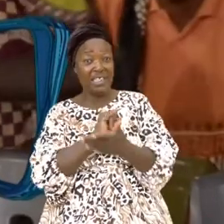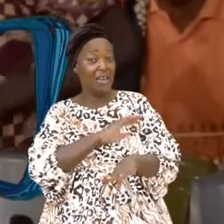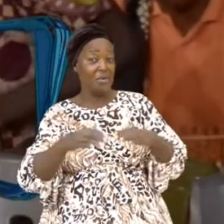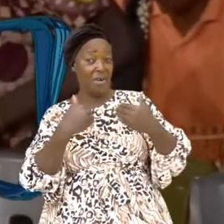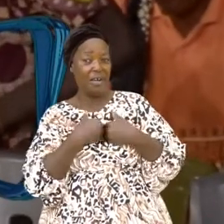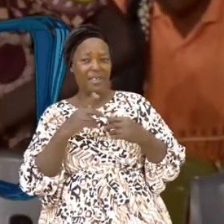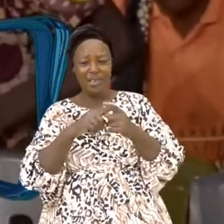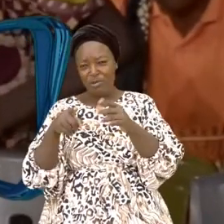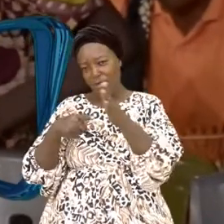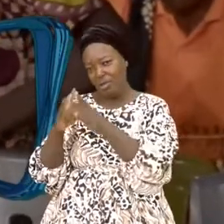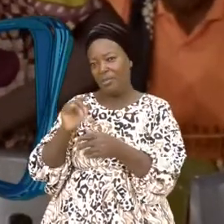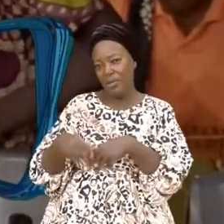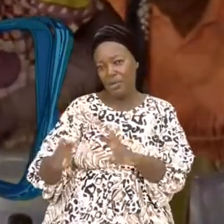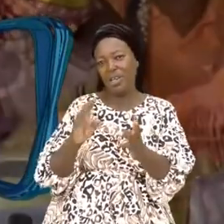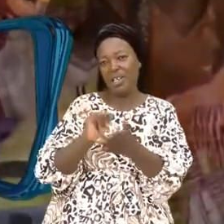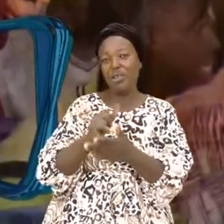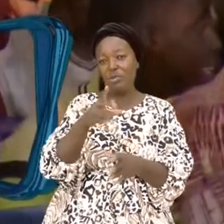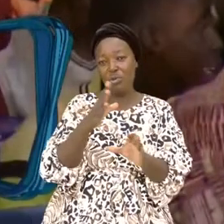and phone number.